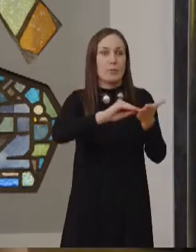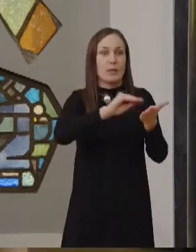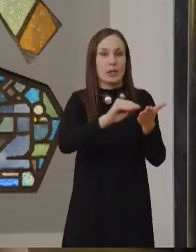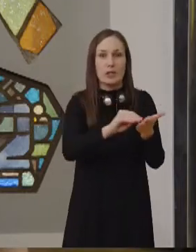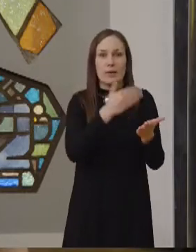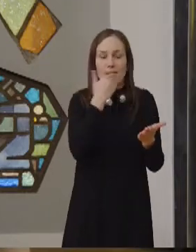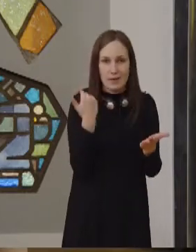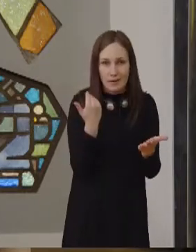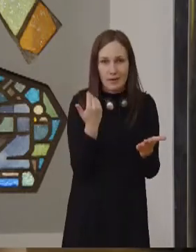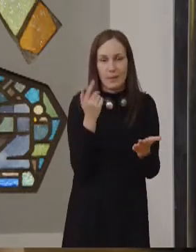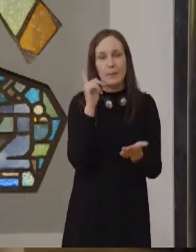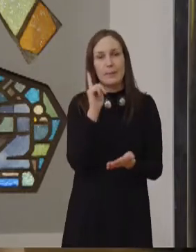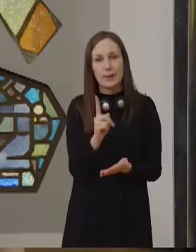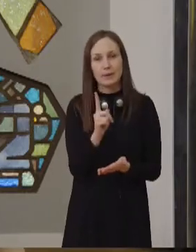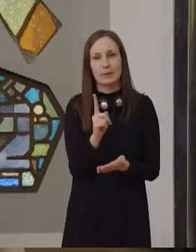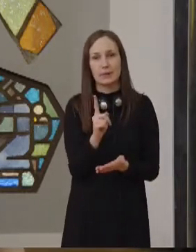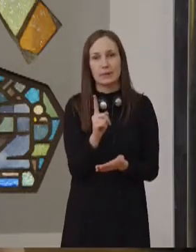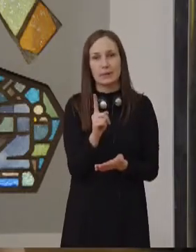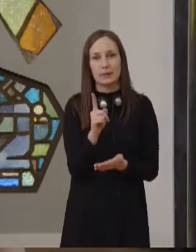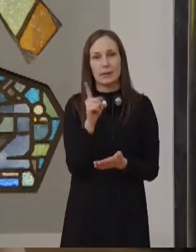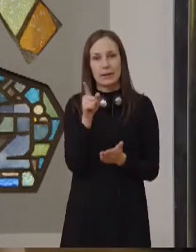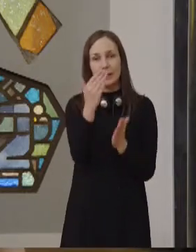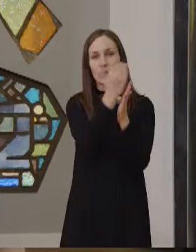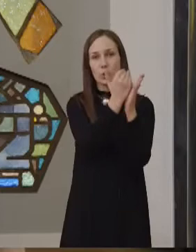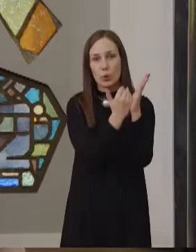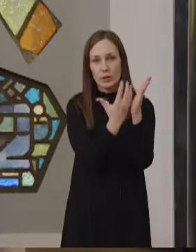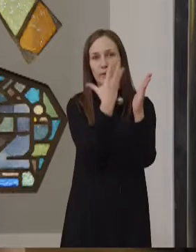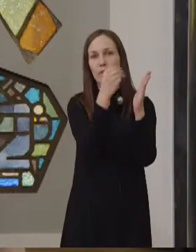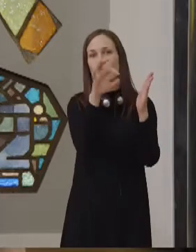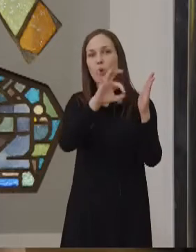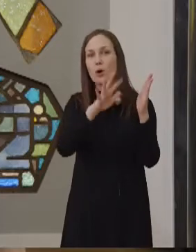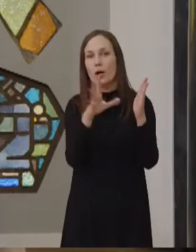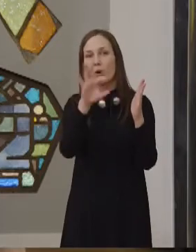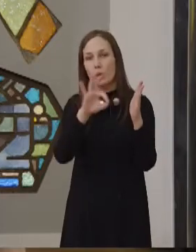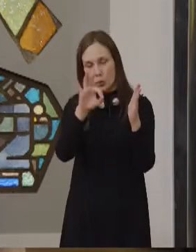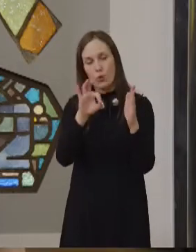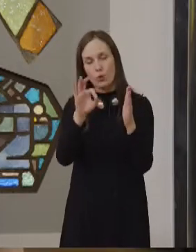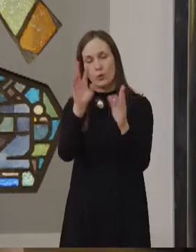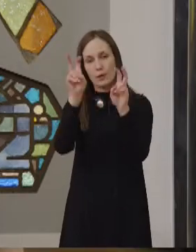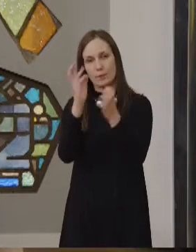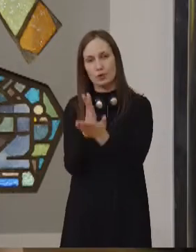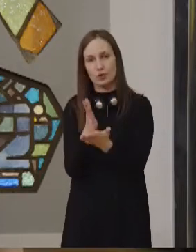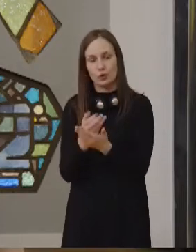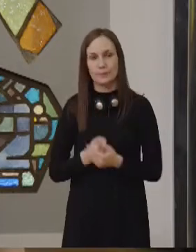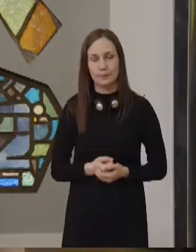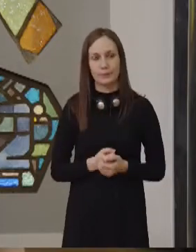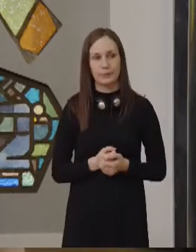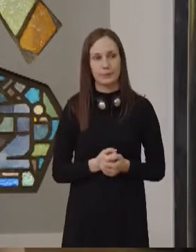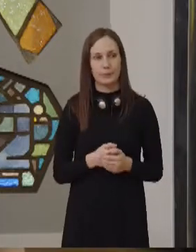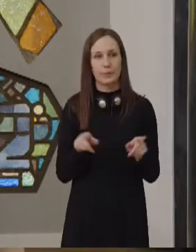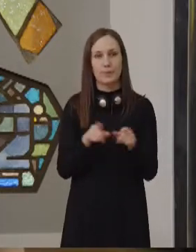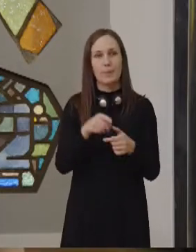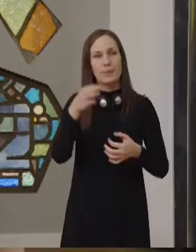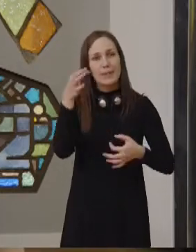nėra užrašyta, bet ten įrašytos nuostatos, jos kalba apie šitos dalykus, tai apie tą